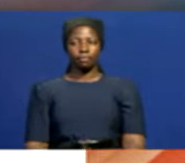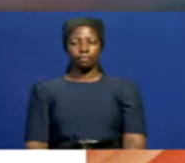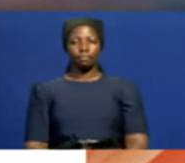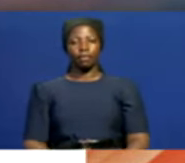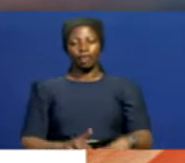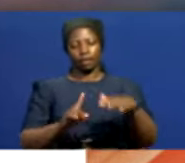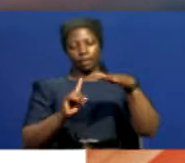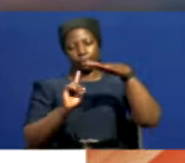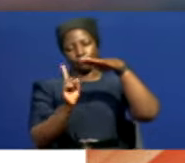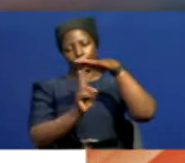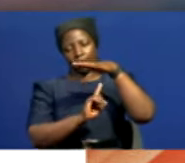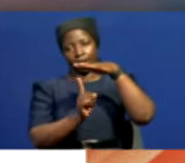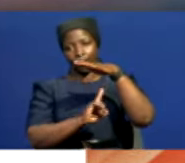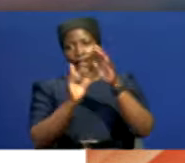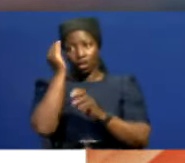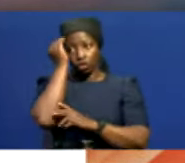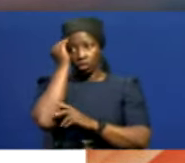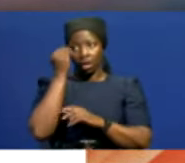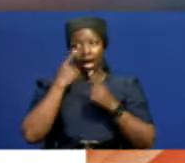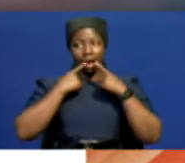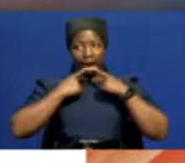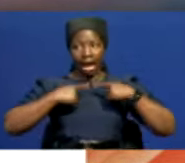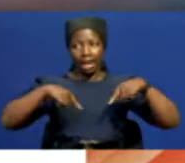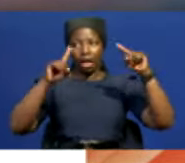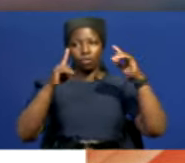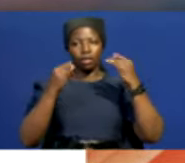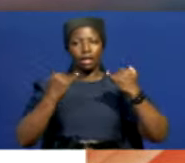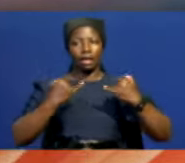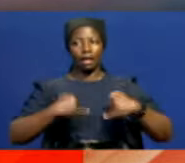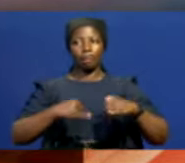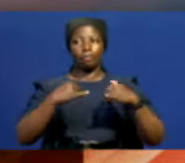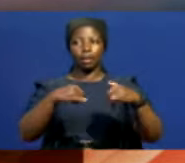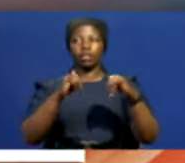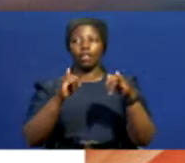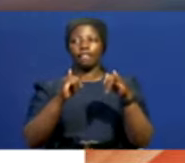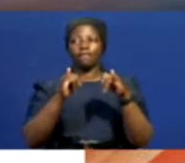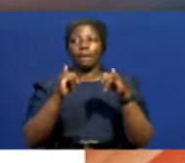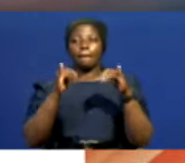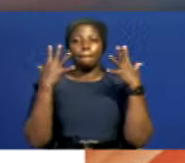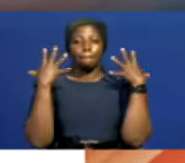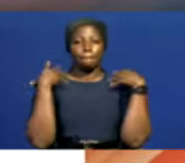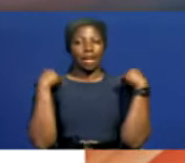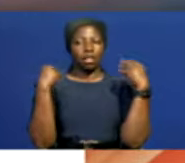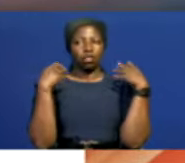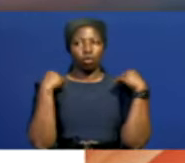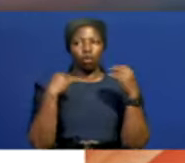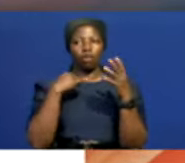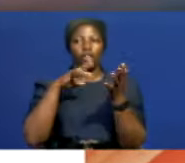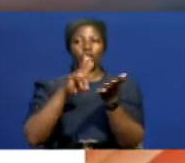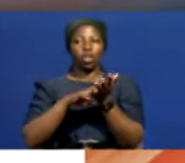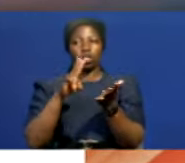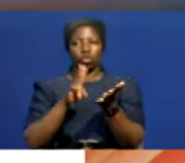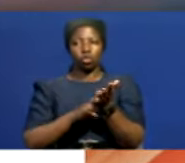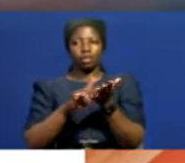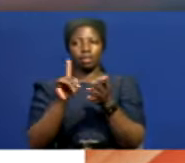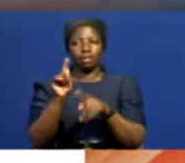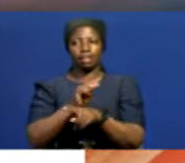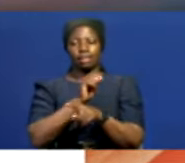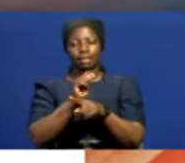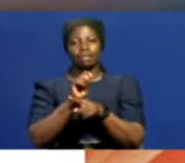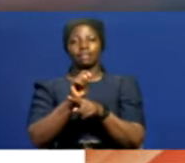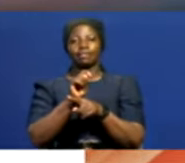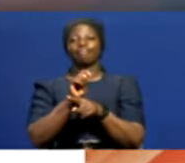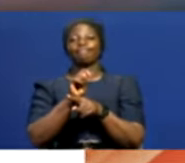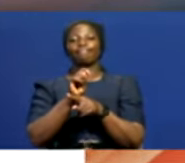The Ministry of Education has announced the implementation of a practical dual vocational training system in collaboration